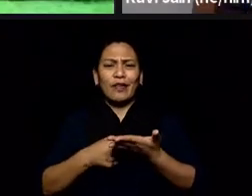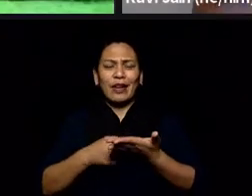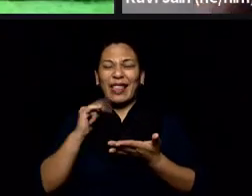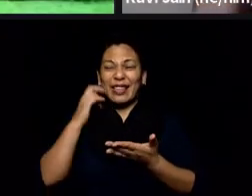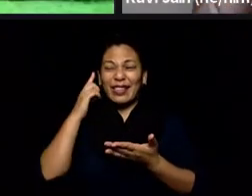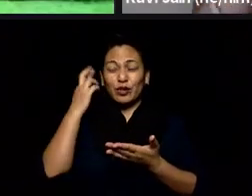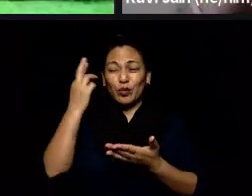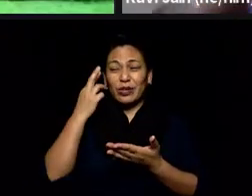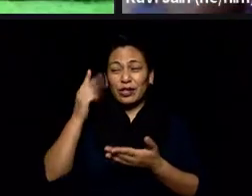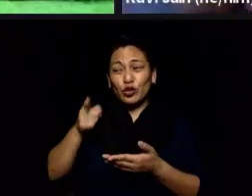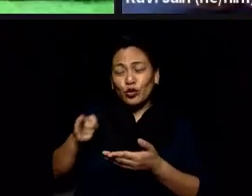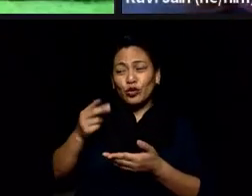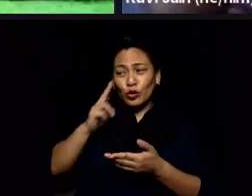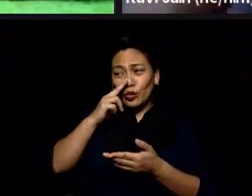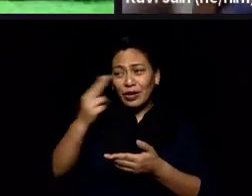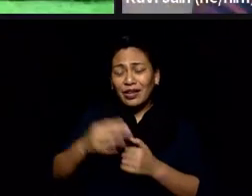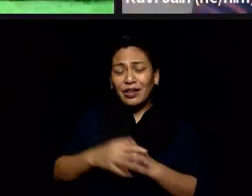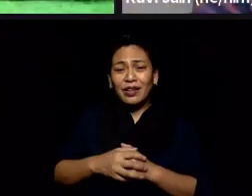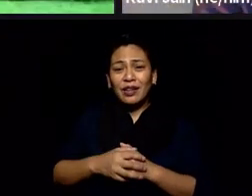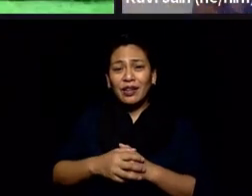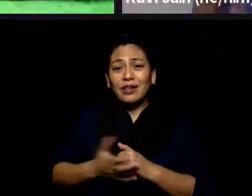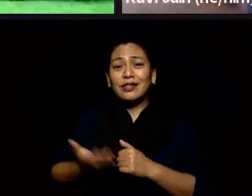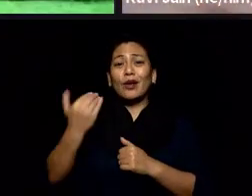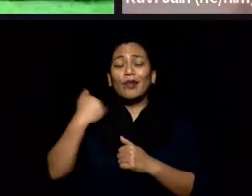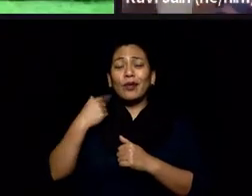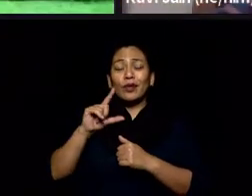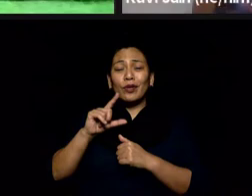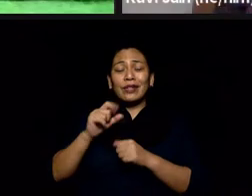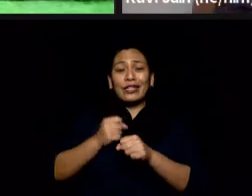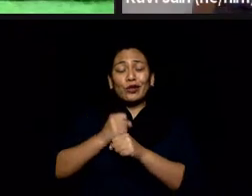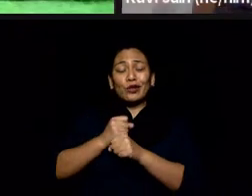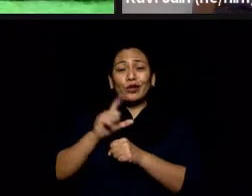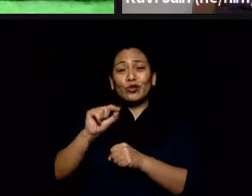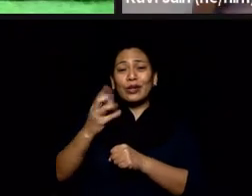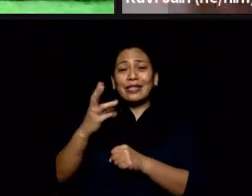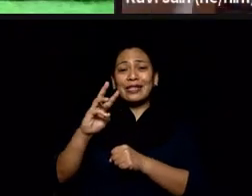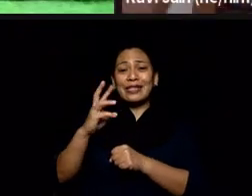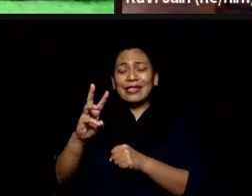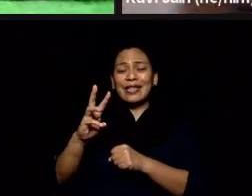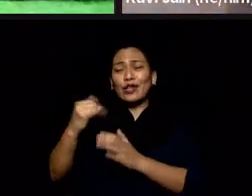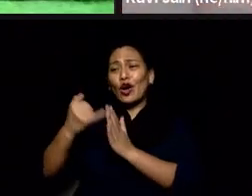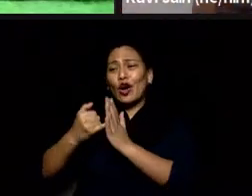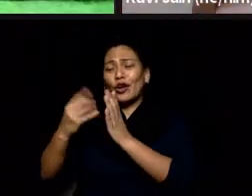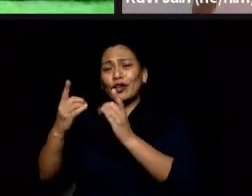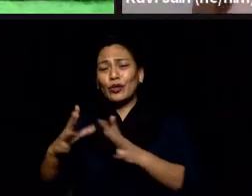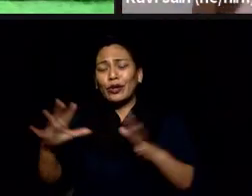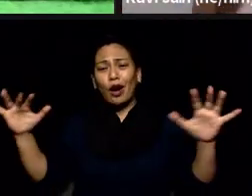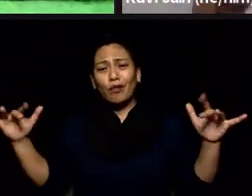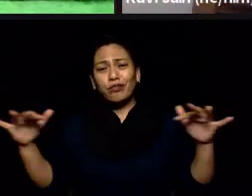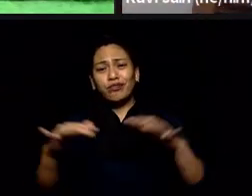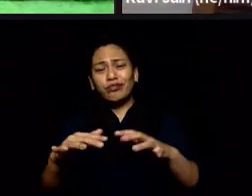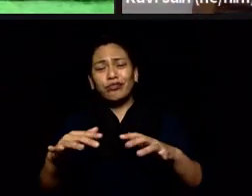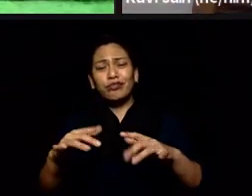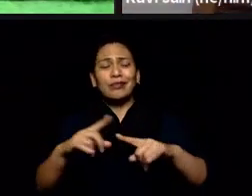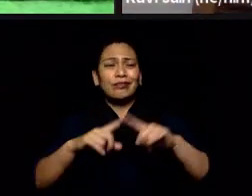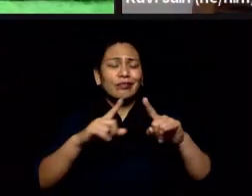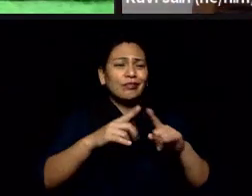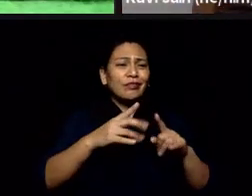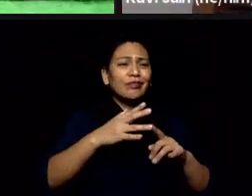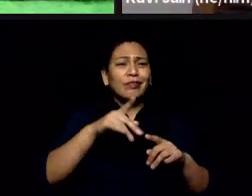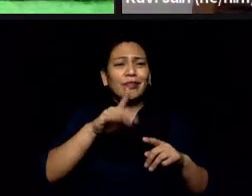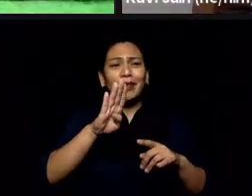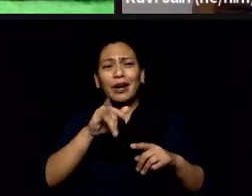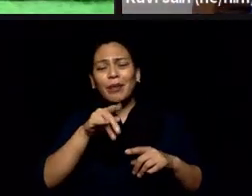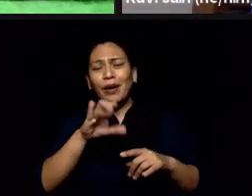said this to you on the phone, like in 2016, we had this gathering of artistic directors of color from around the world that Sarah was part of.